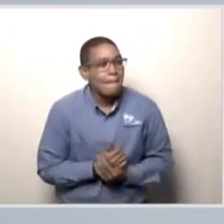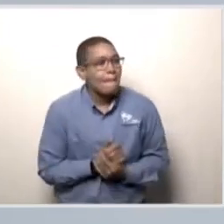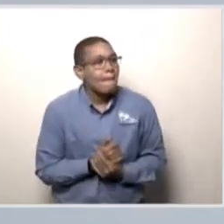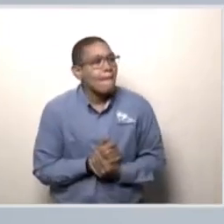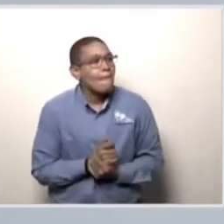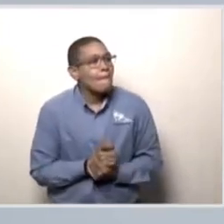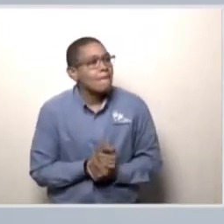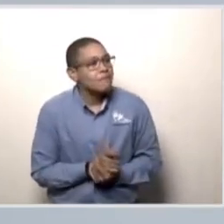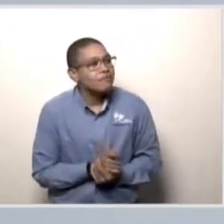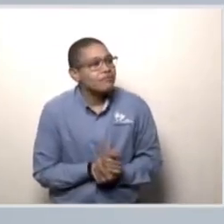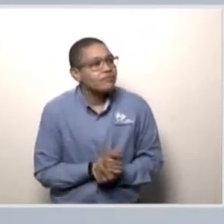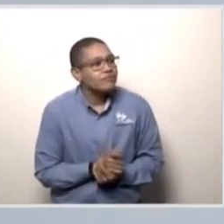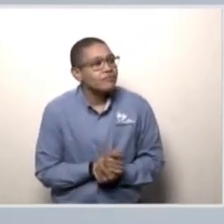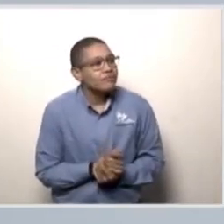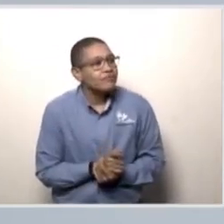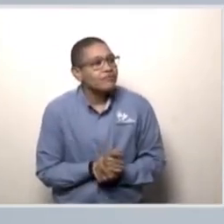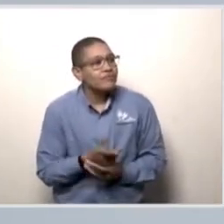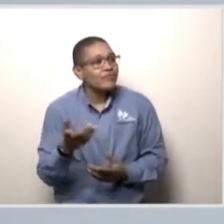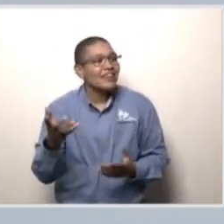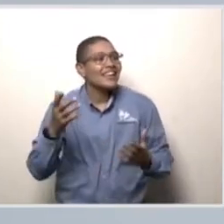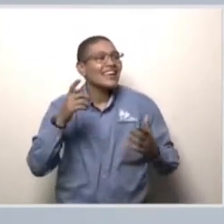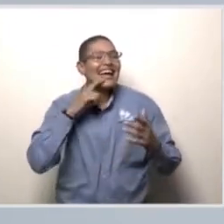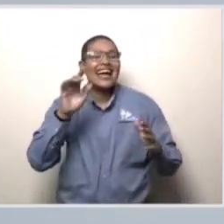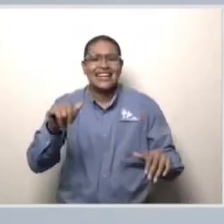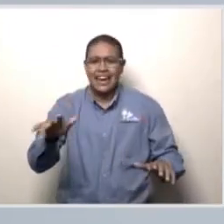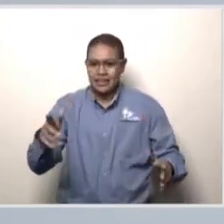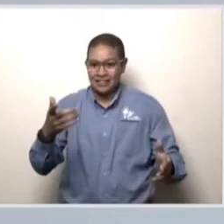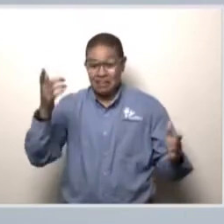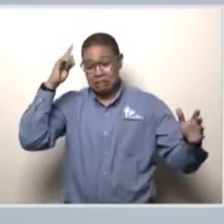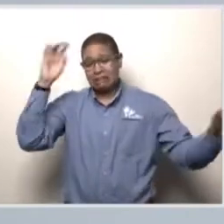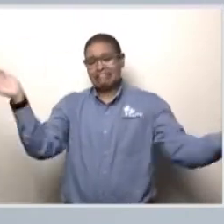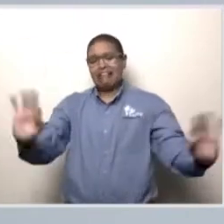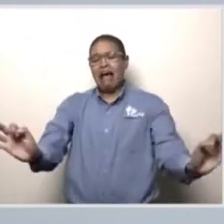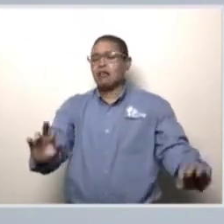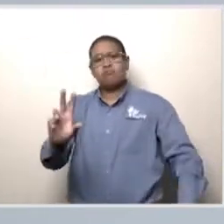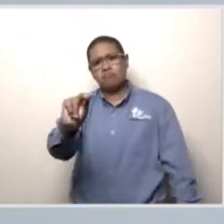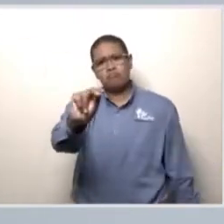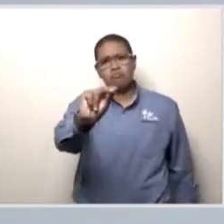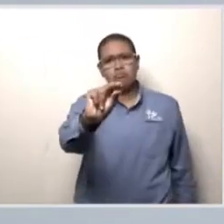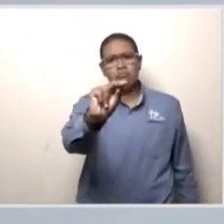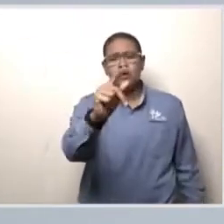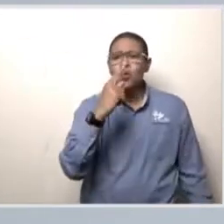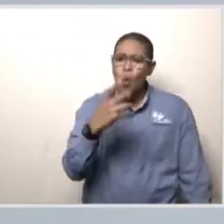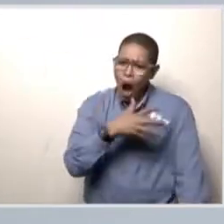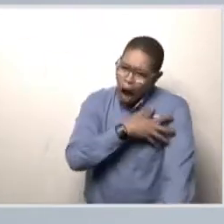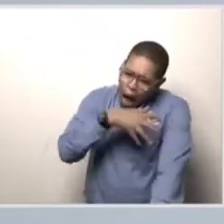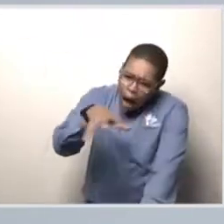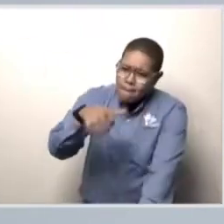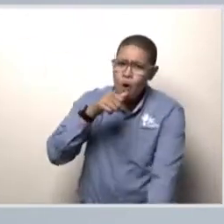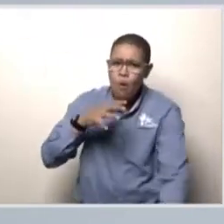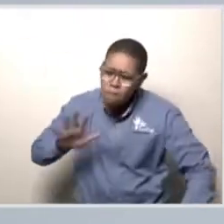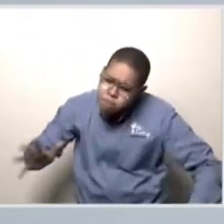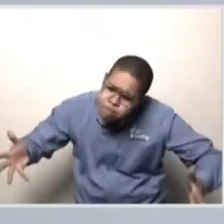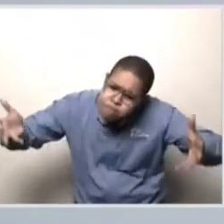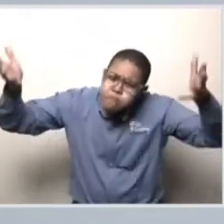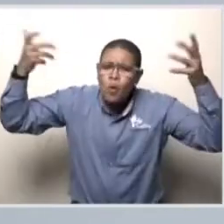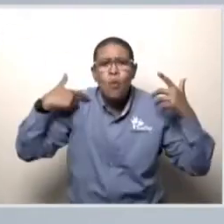And then there is education. You don't take anything for granted. We say we want to empower women, we want to do